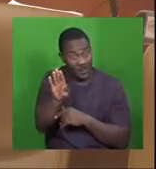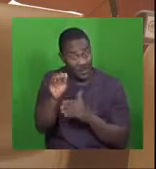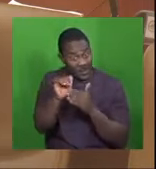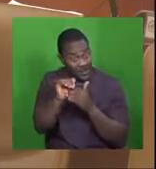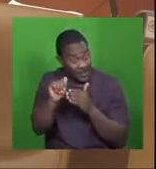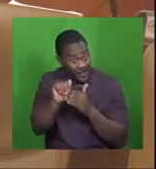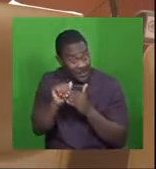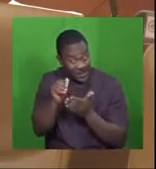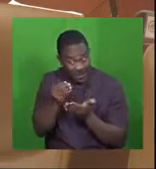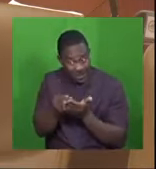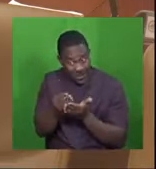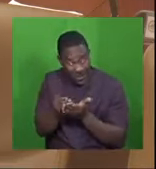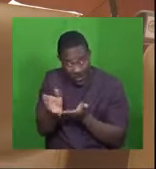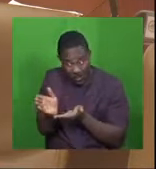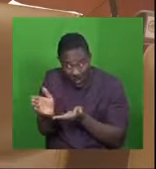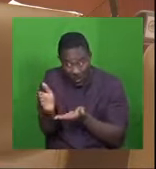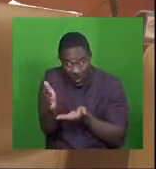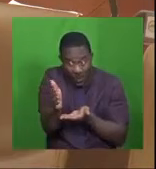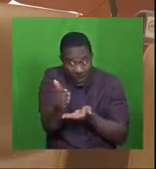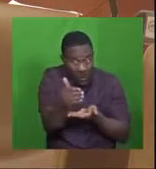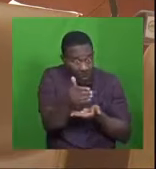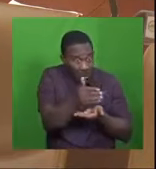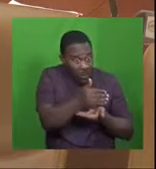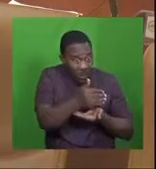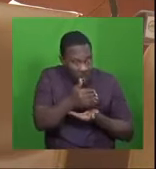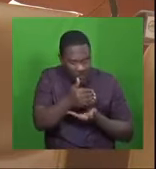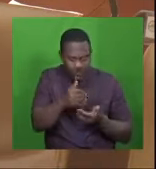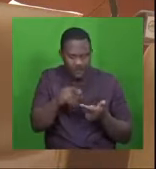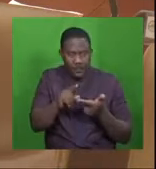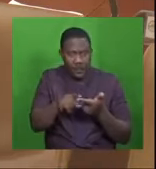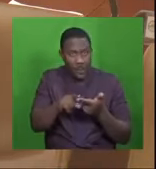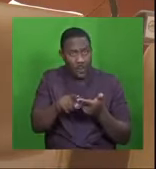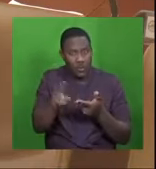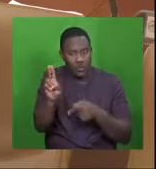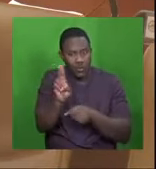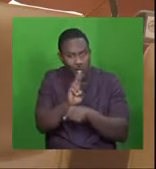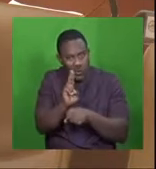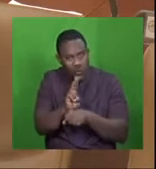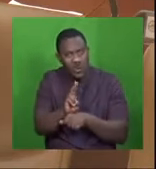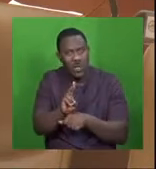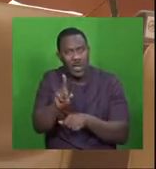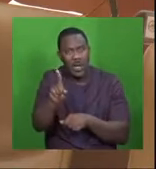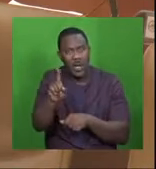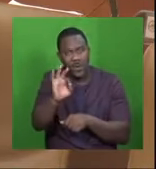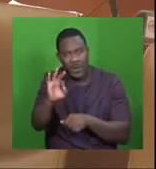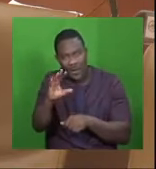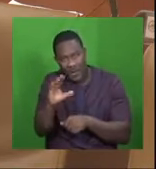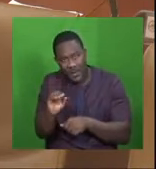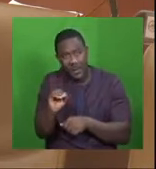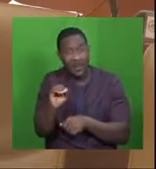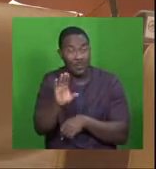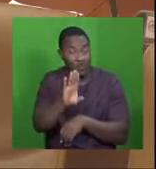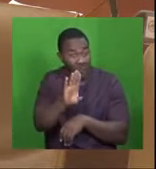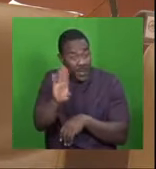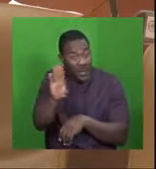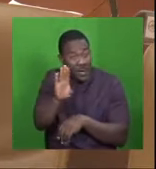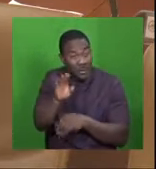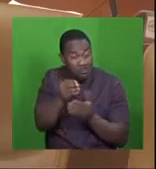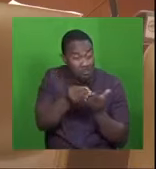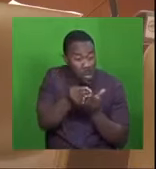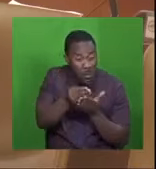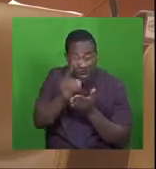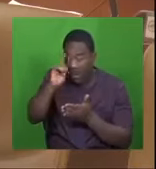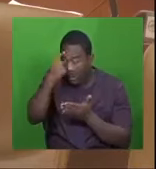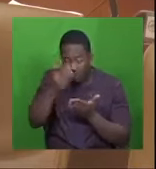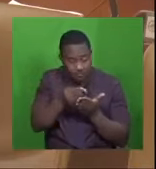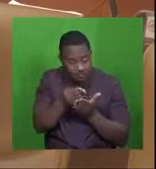revenue. We want to spend 190 billion in expenditure. We also want to do an overall real GDP growth